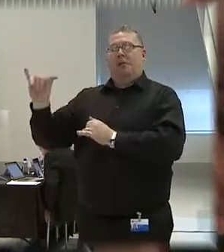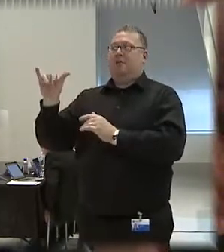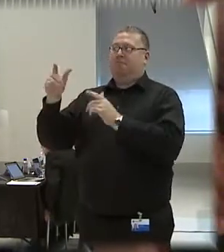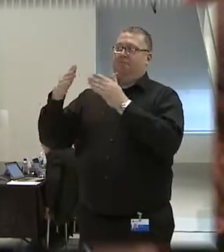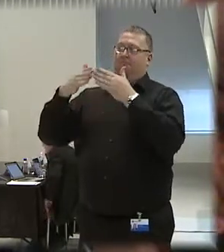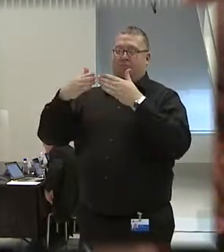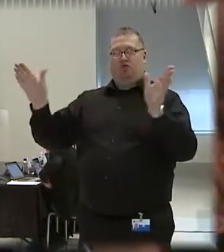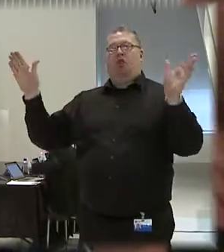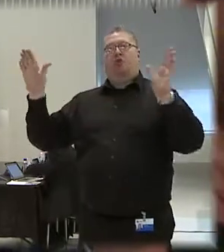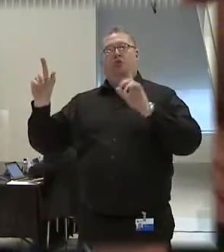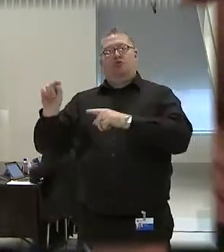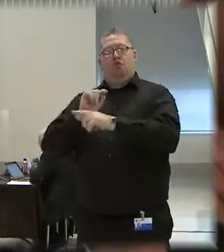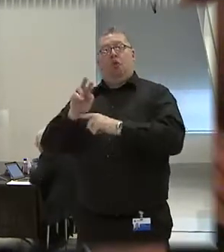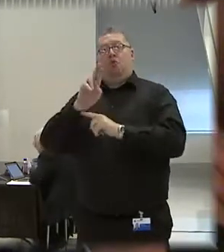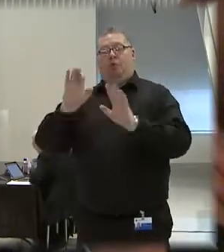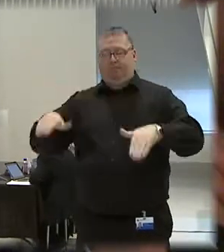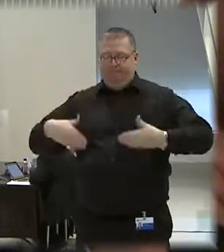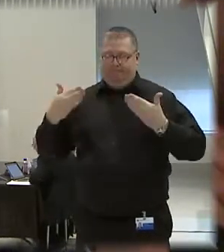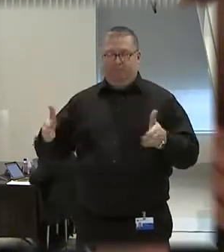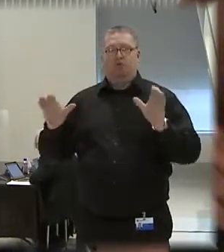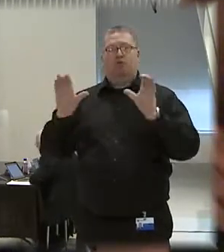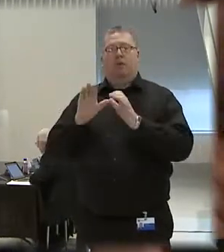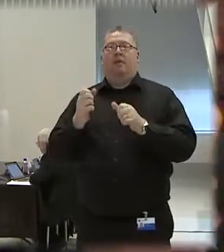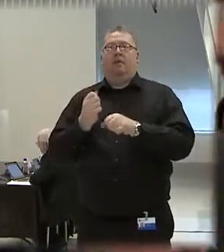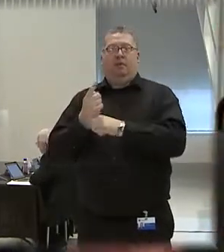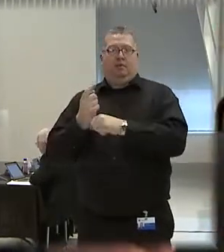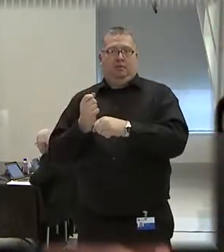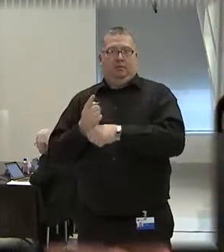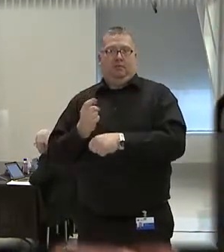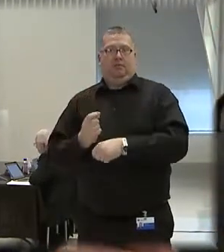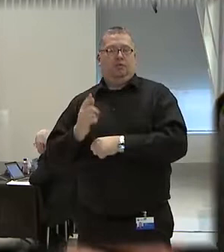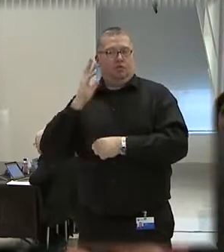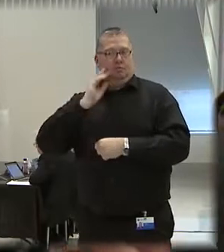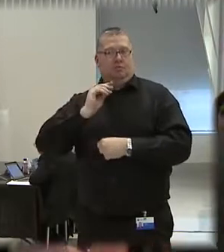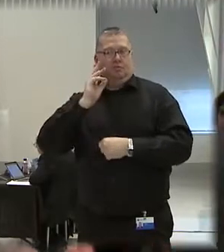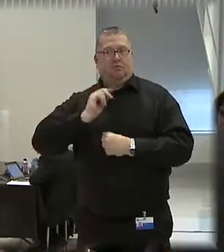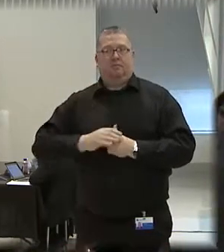training and recertification every year.